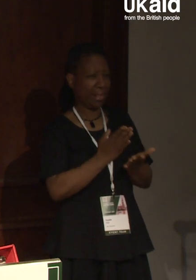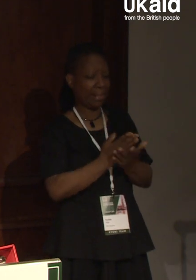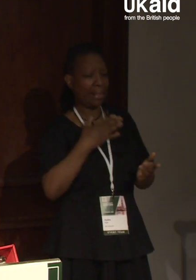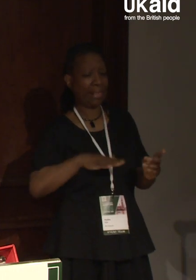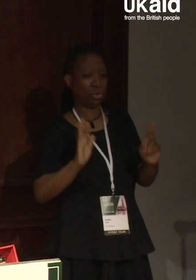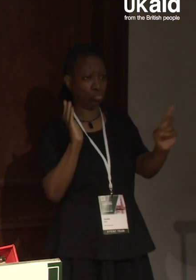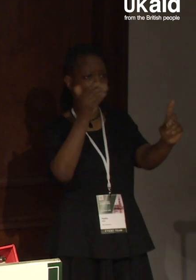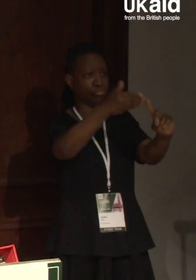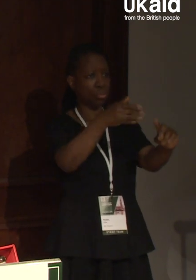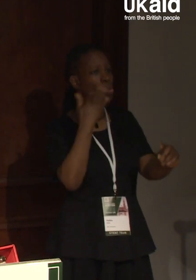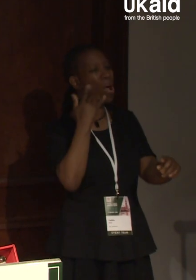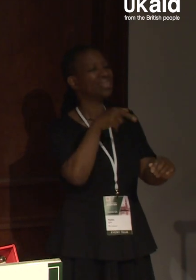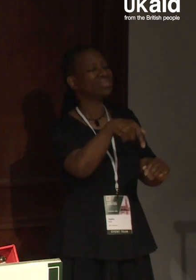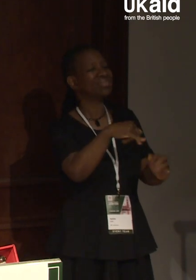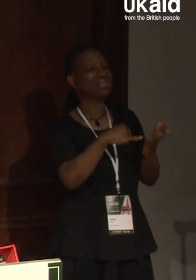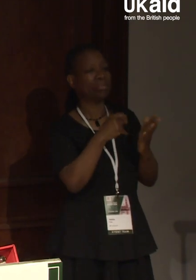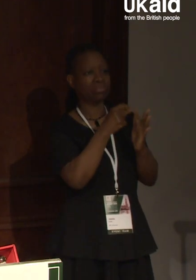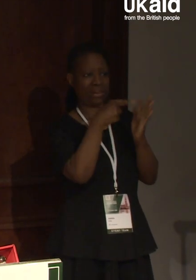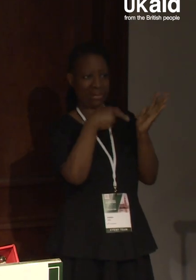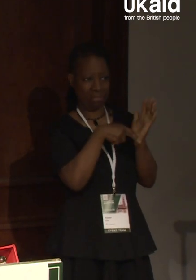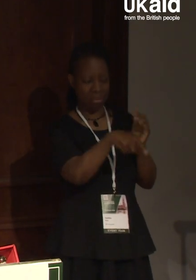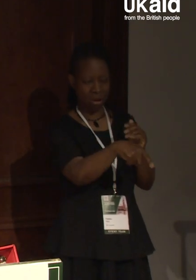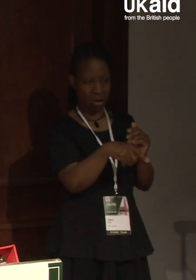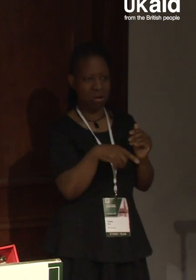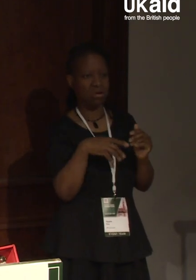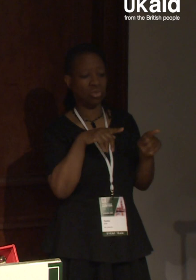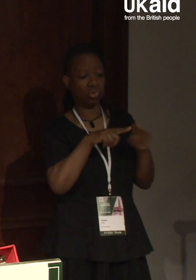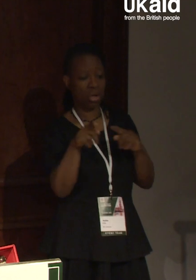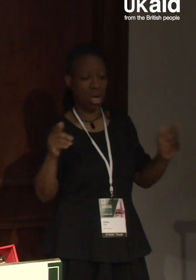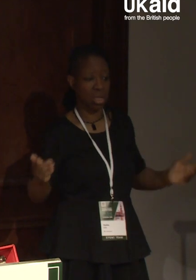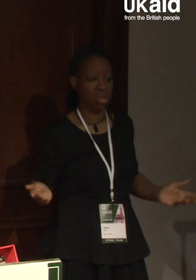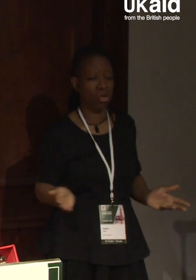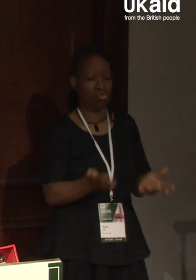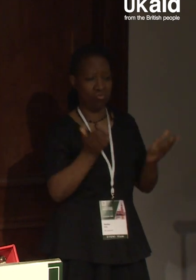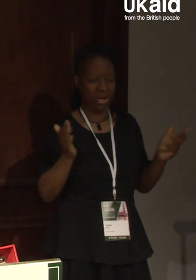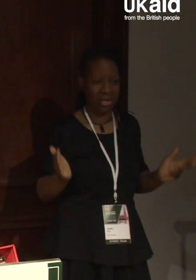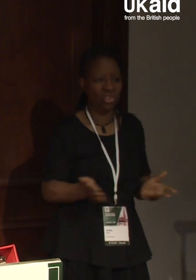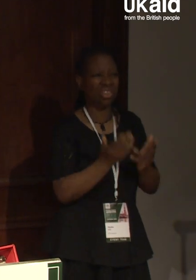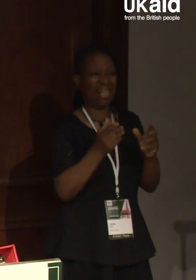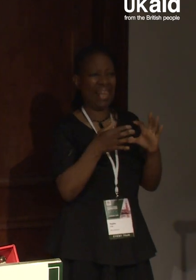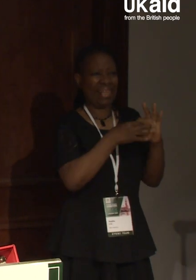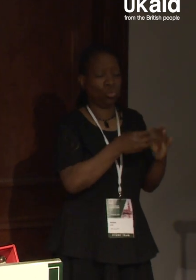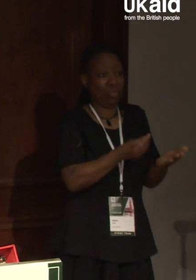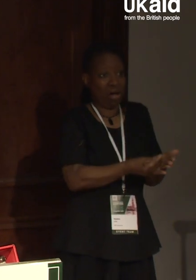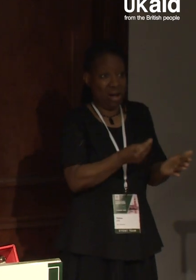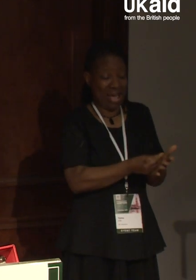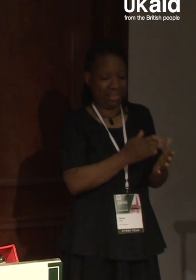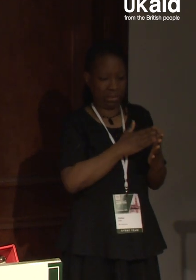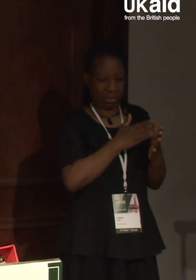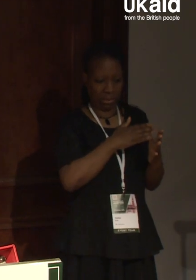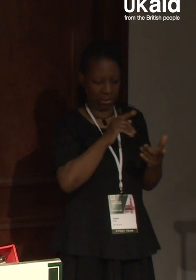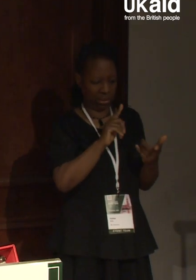in September. And as the United Kingdom government, we will be trying to encourage one of those issues very much to be finance, another one of those to